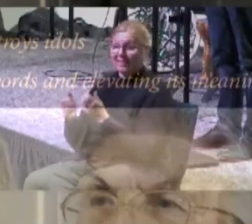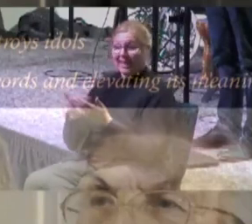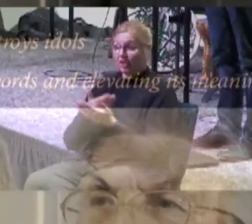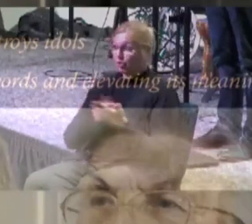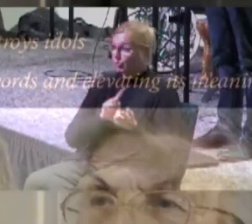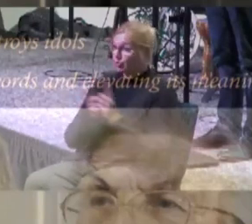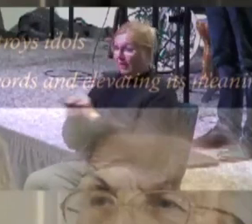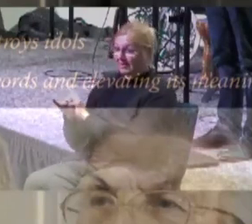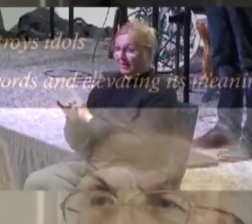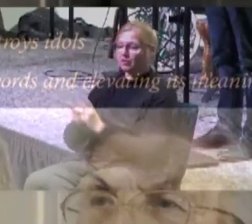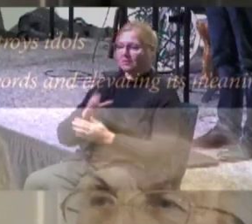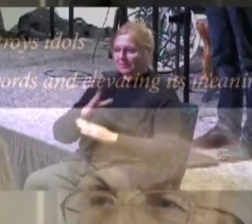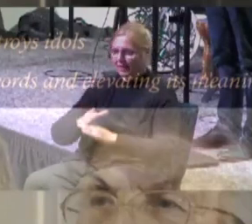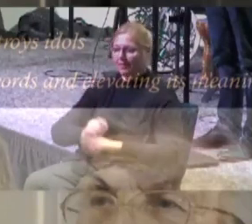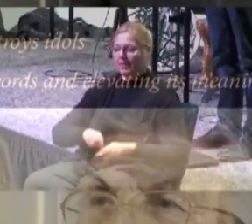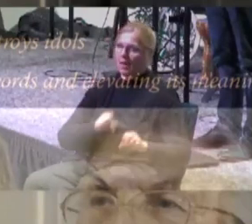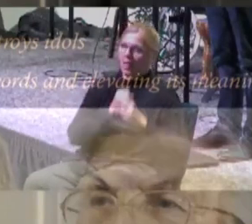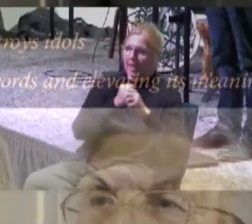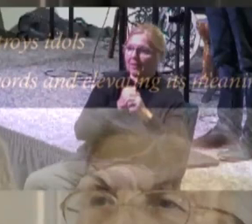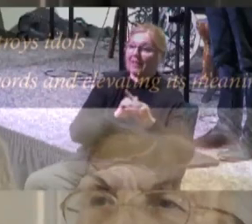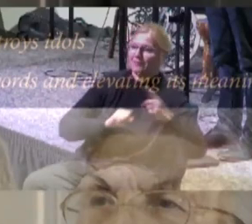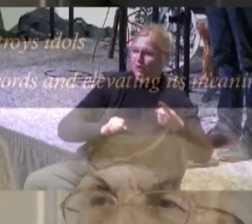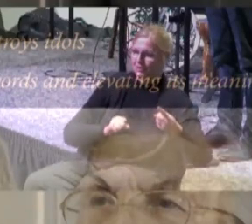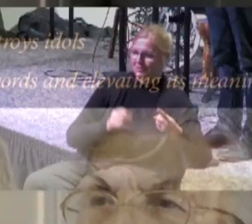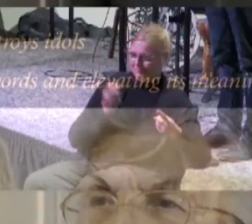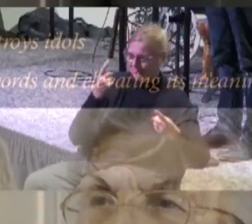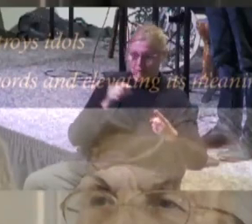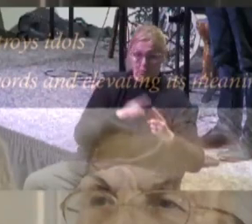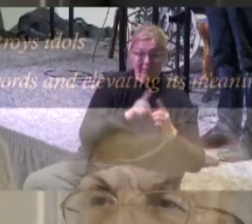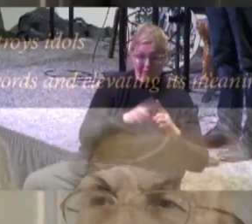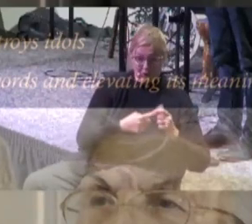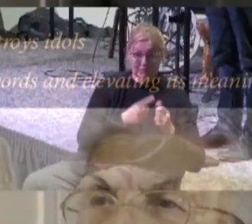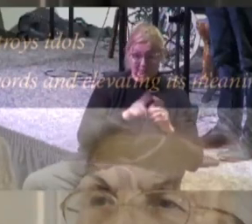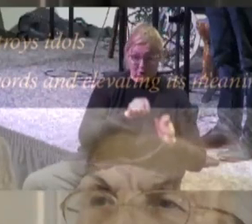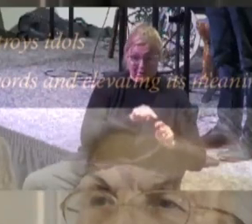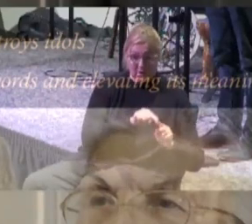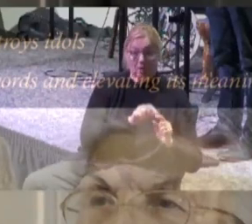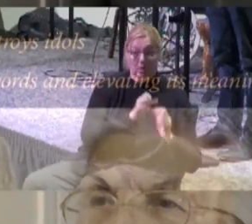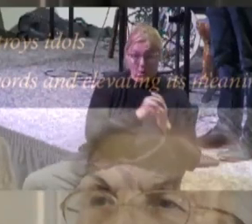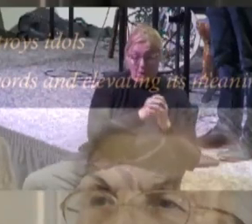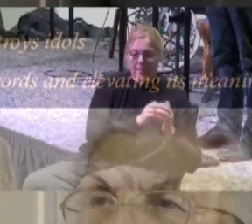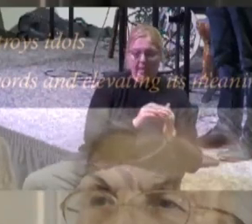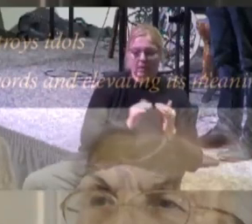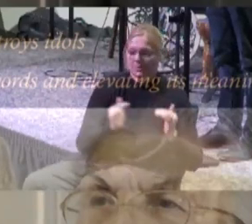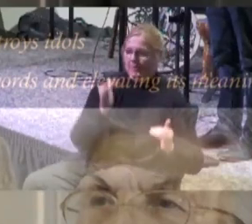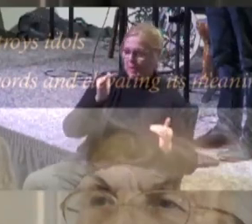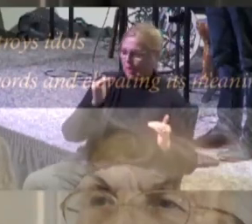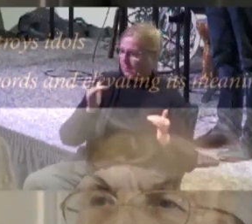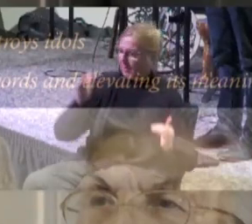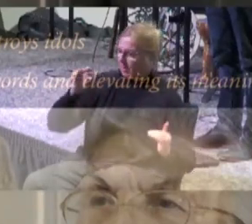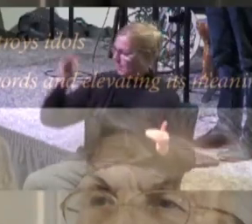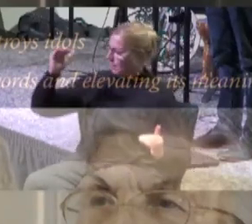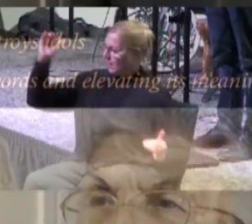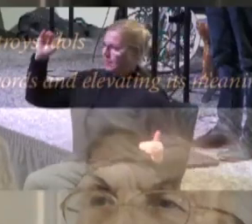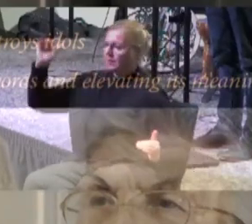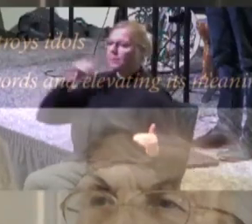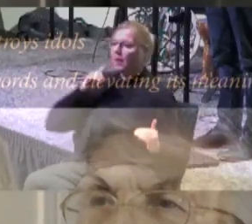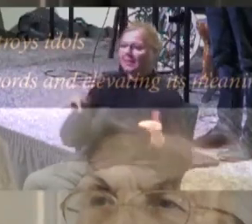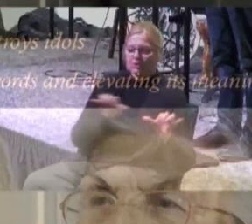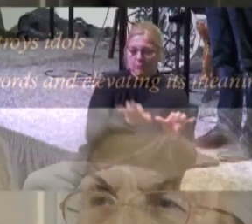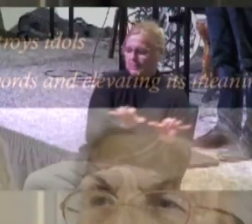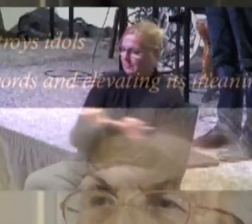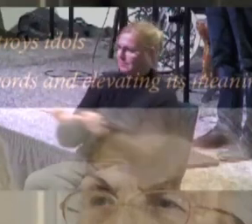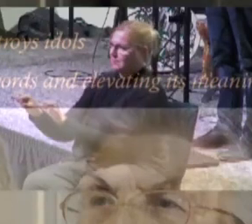the power of idolized first translations. But all translations need built-in redundancy, like